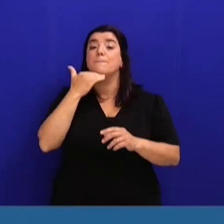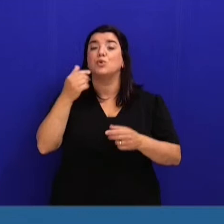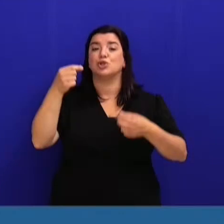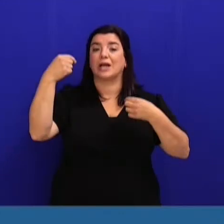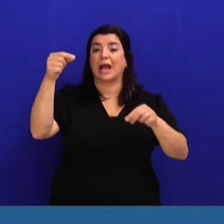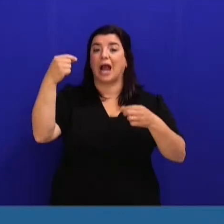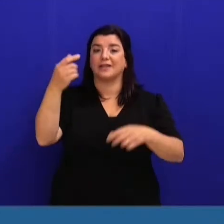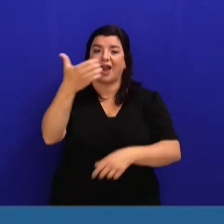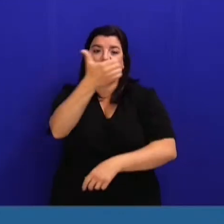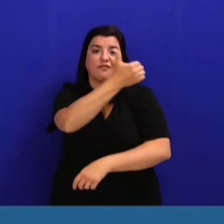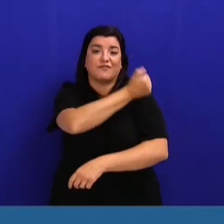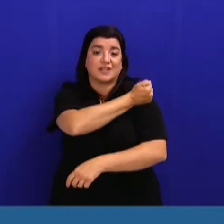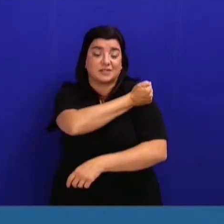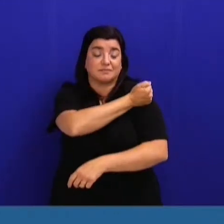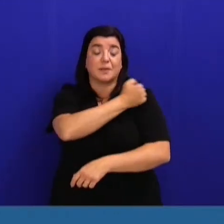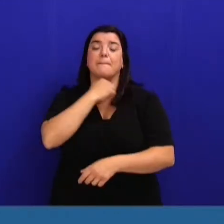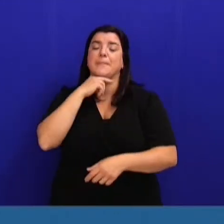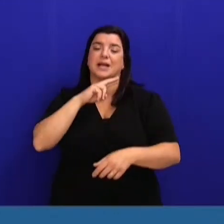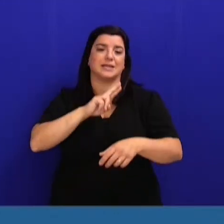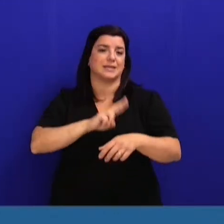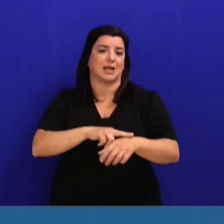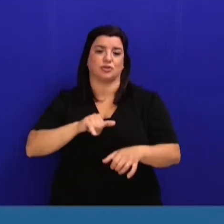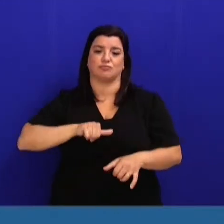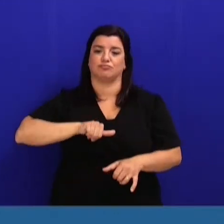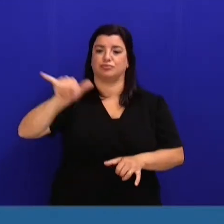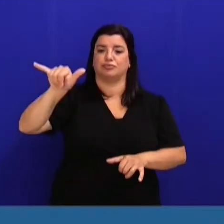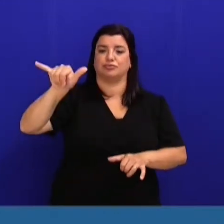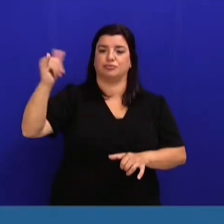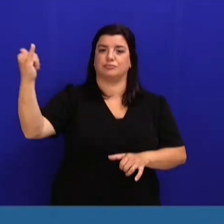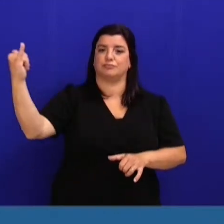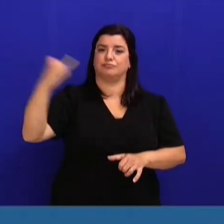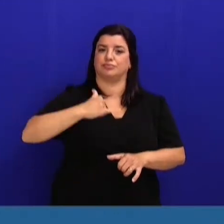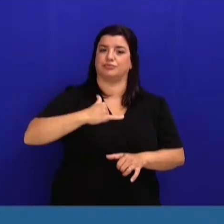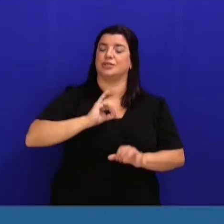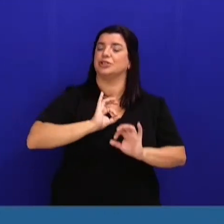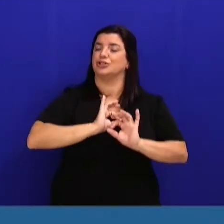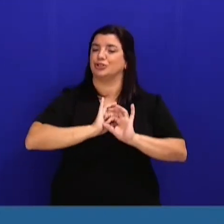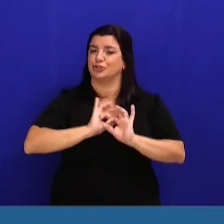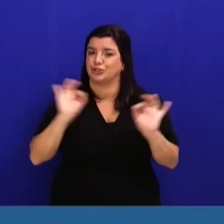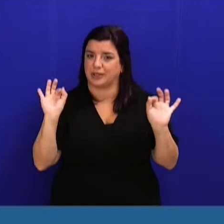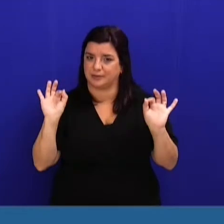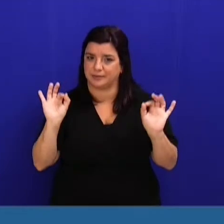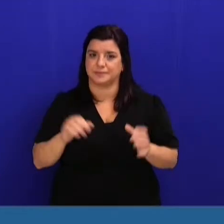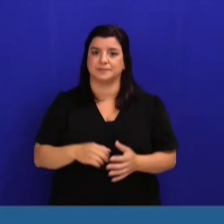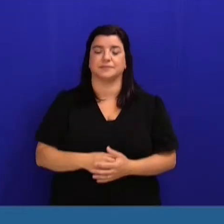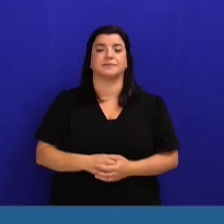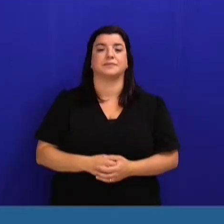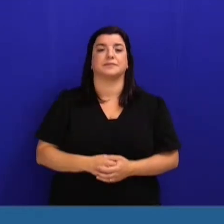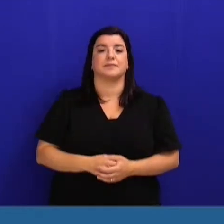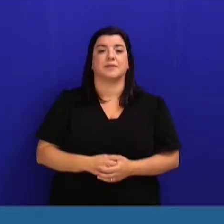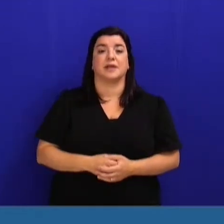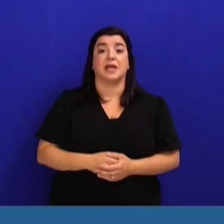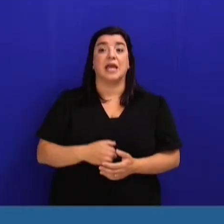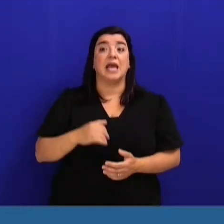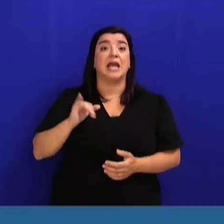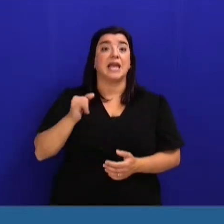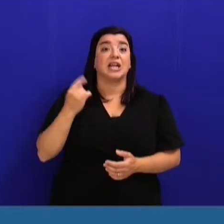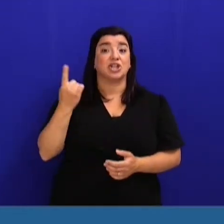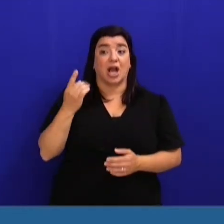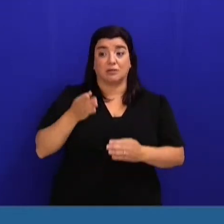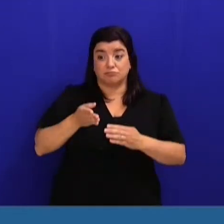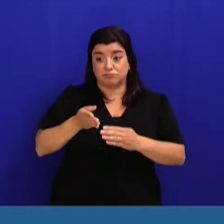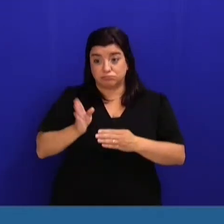dawn jiġu denied boarding. Fatti kellna ċirkustanzi bħal dawn u jekk ikun hemm kombinazzjoni li jkun hemm xi ħadd li għadda xorta boarding u